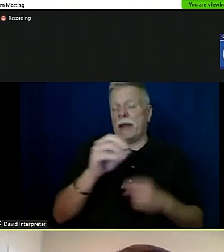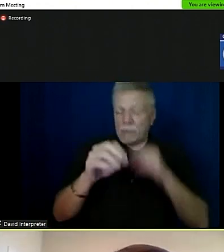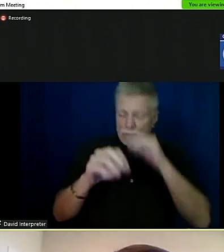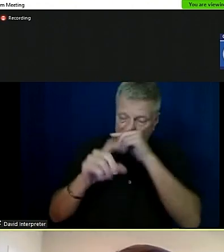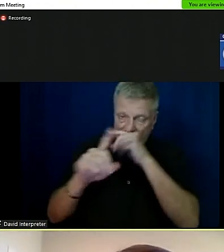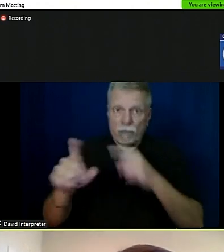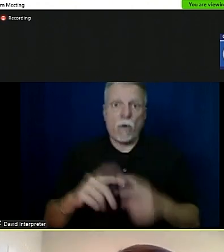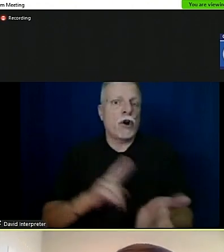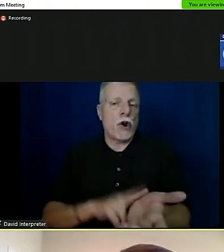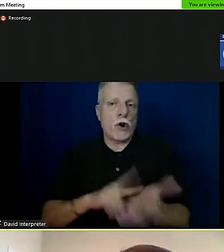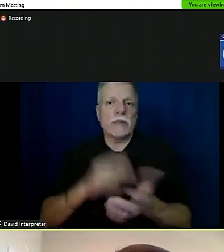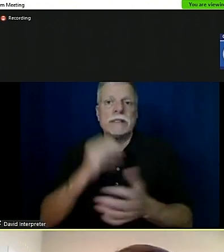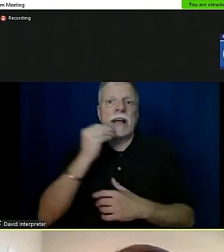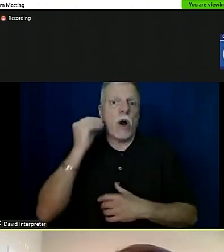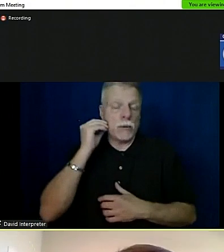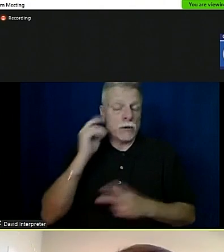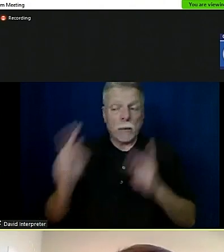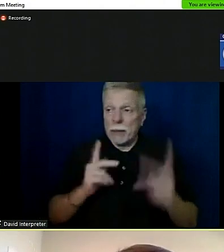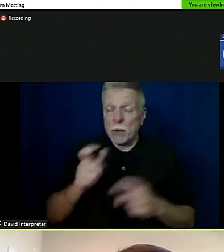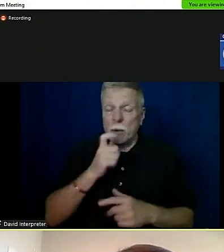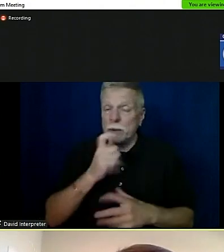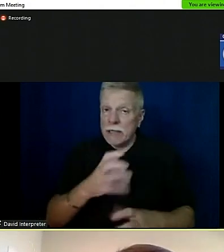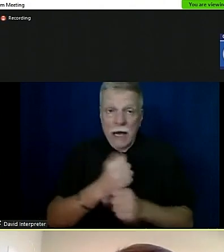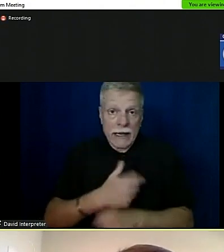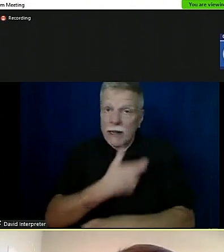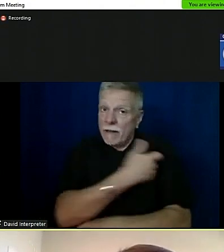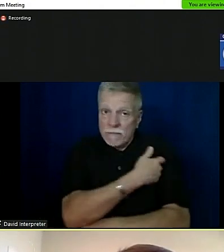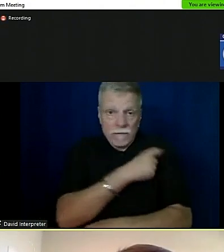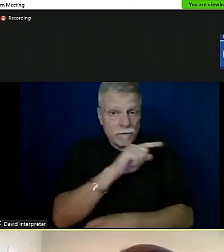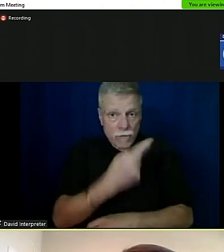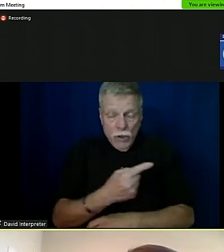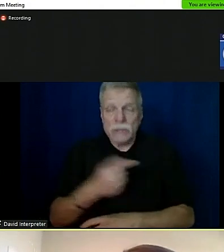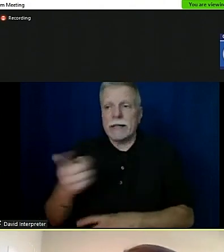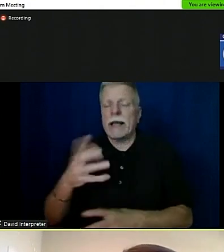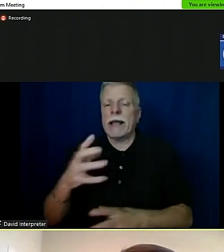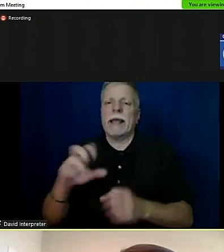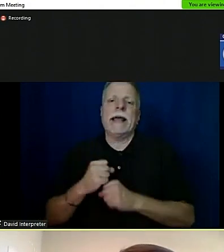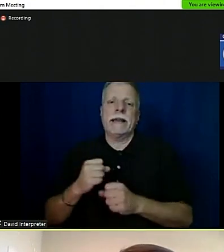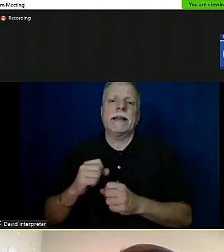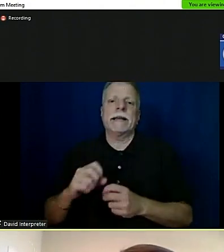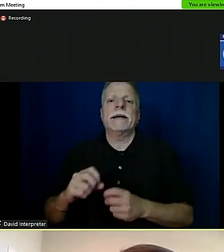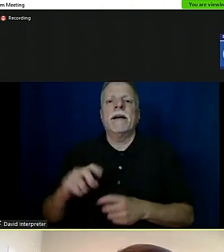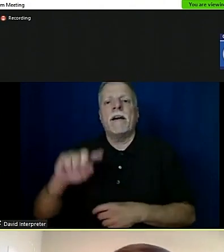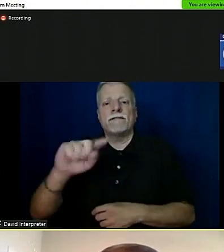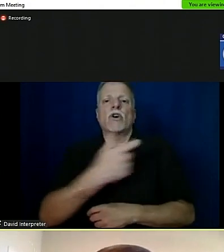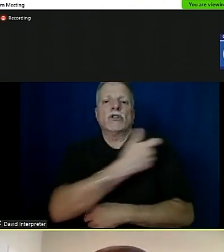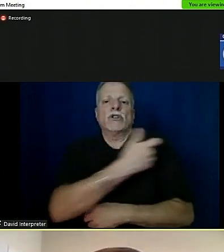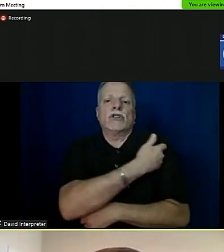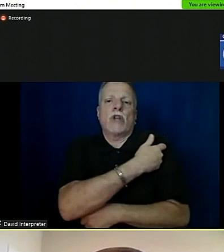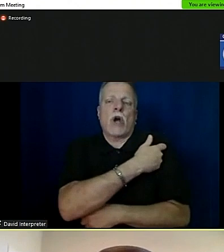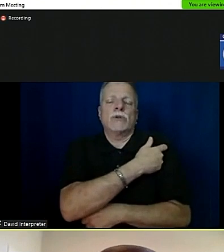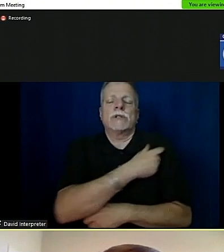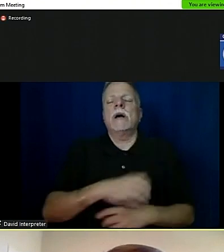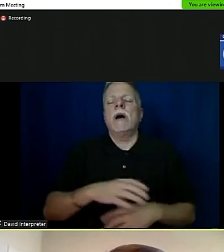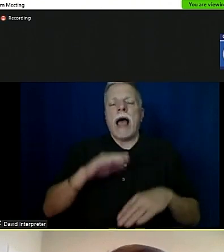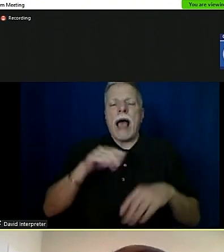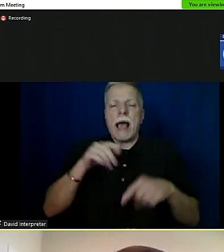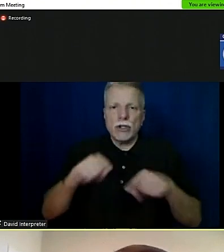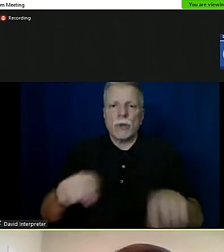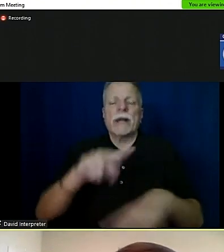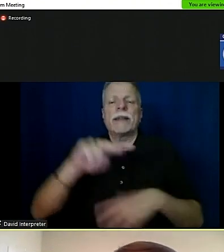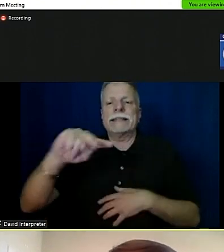there for the first clinic, they can get the first dose. They can get their first dose for the second clinic that they're there, and then complete it on the